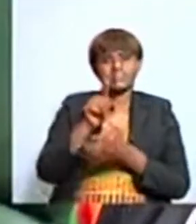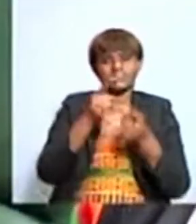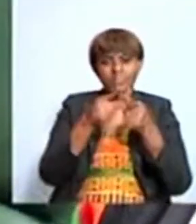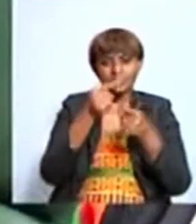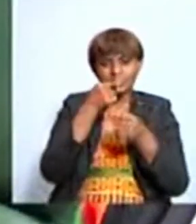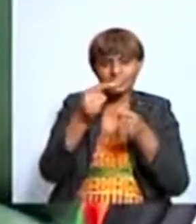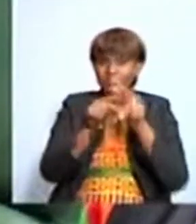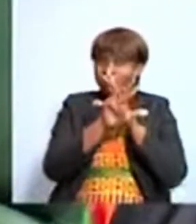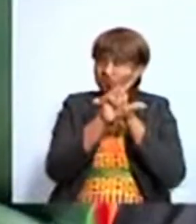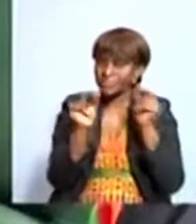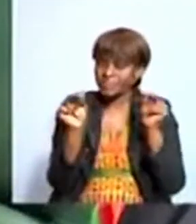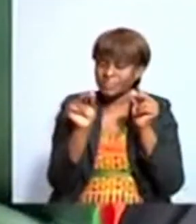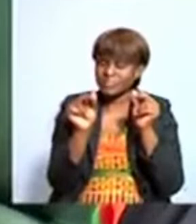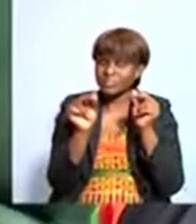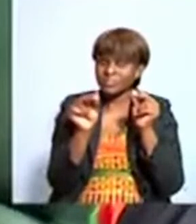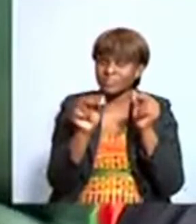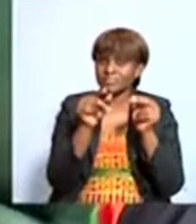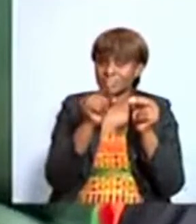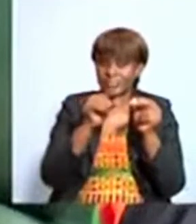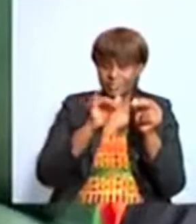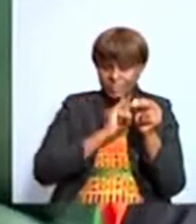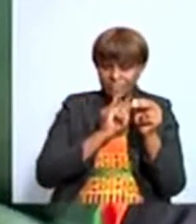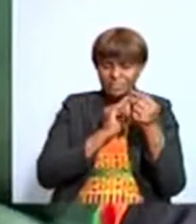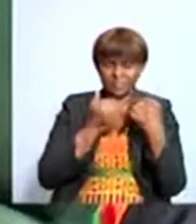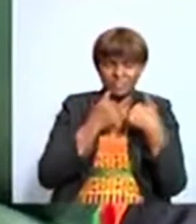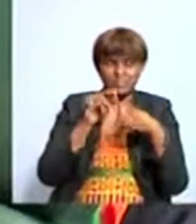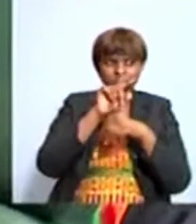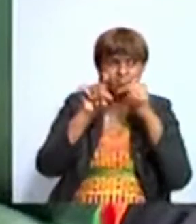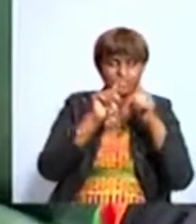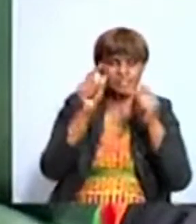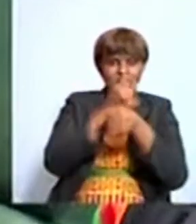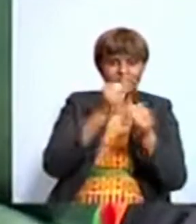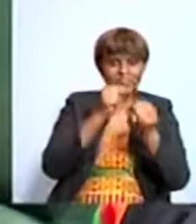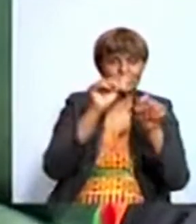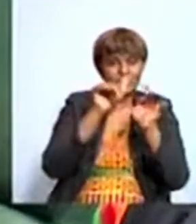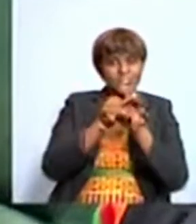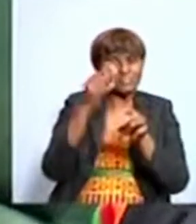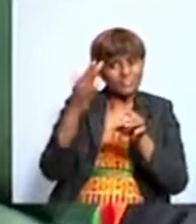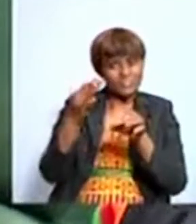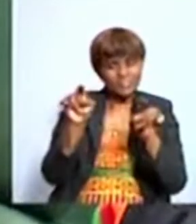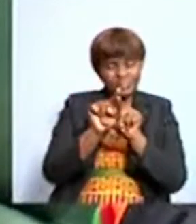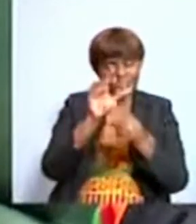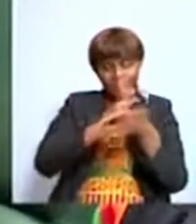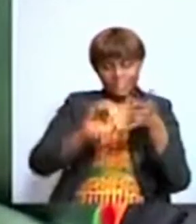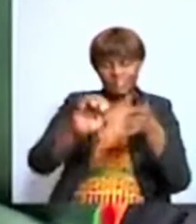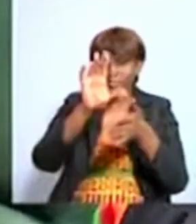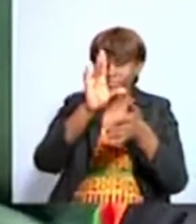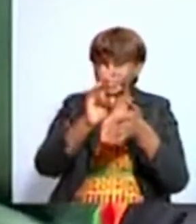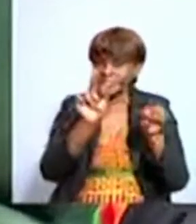contrary say no. The ayes have it. The question is resolved in the affirmative. Clause 7 as